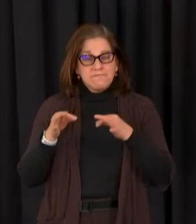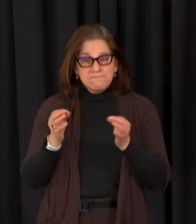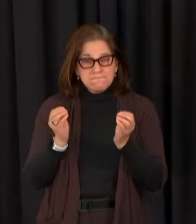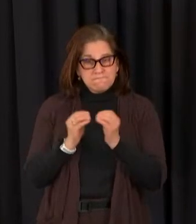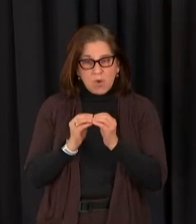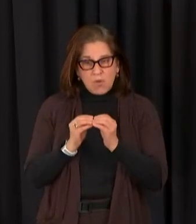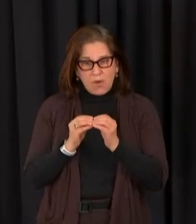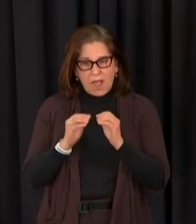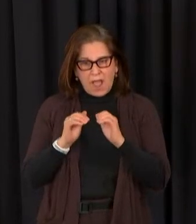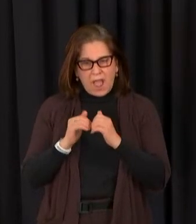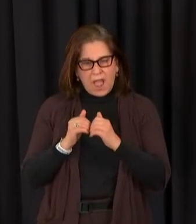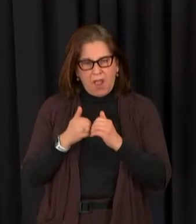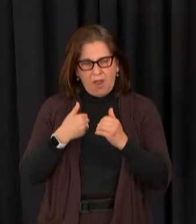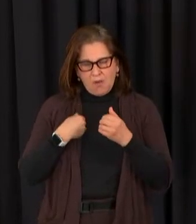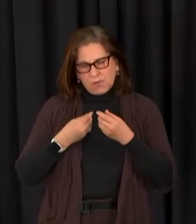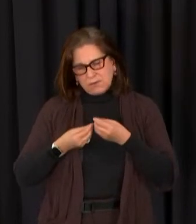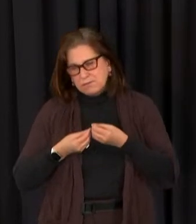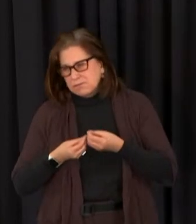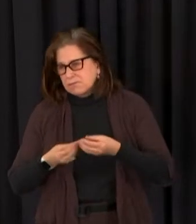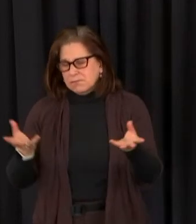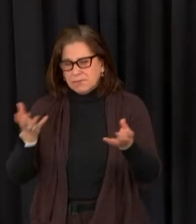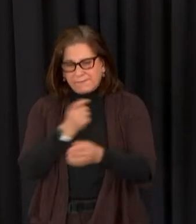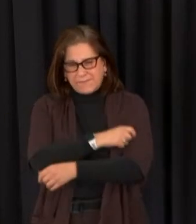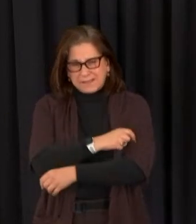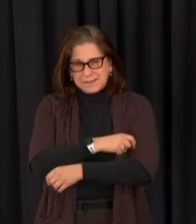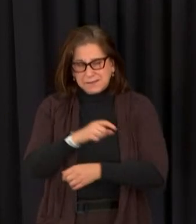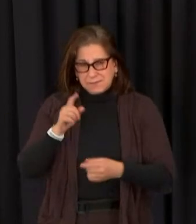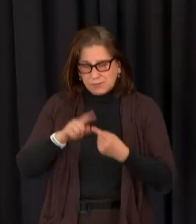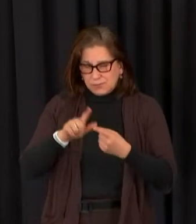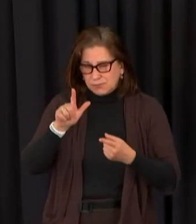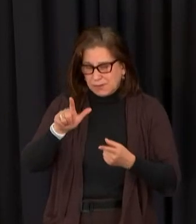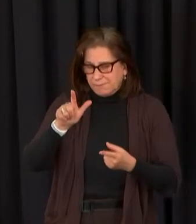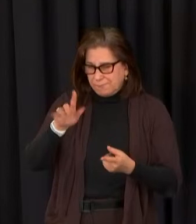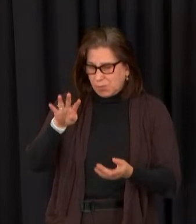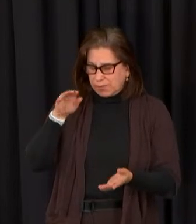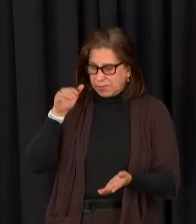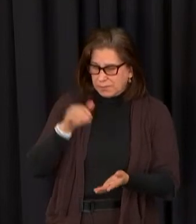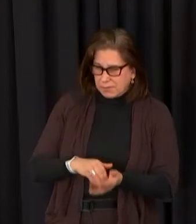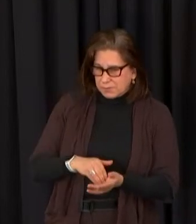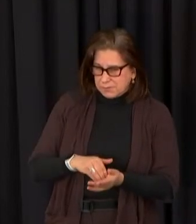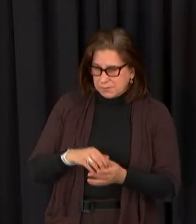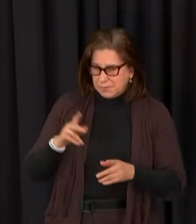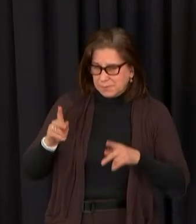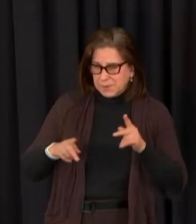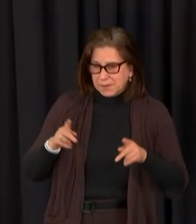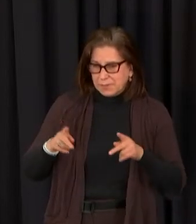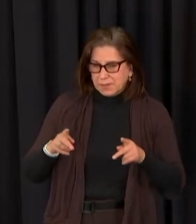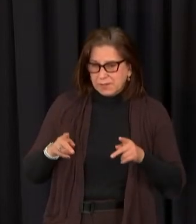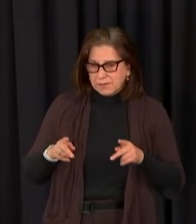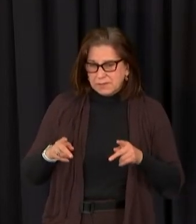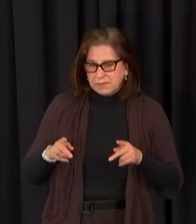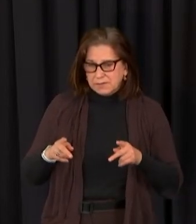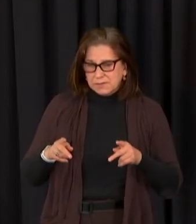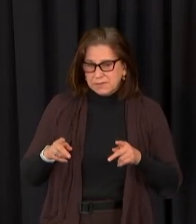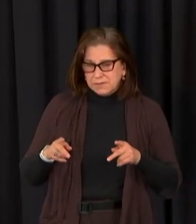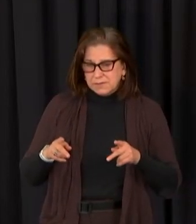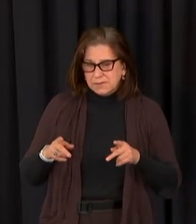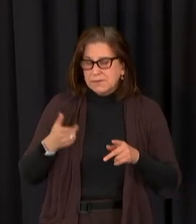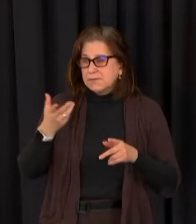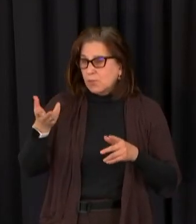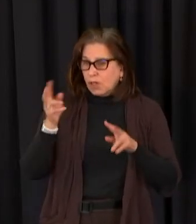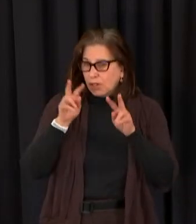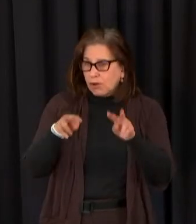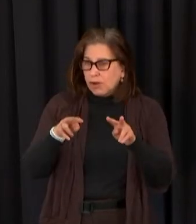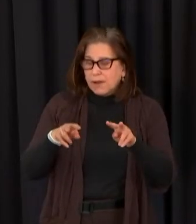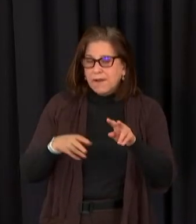those 24,000 doses. The lion's share going to vaccinate.dc.gov, and we'll say a little bit more